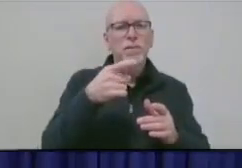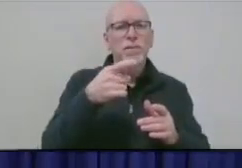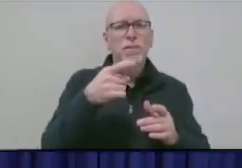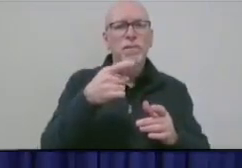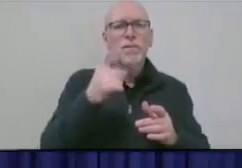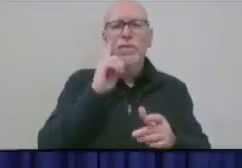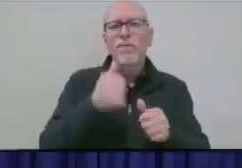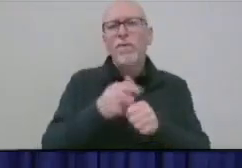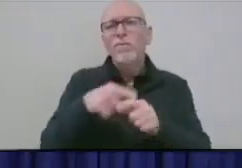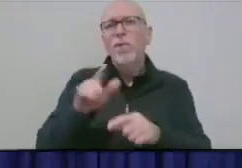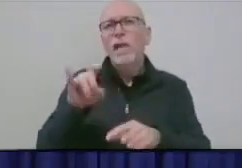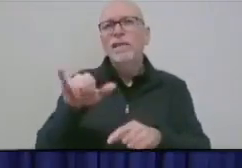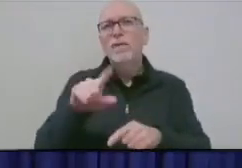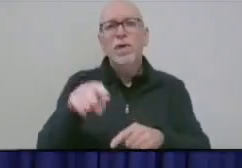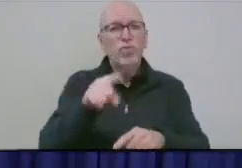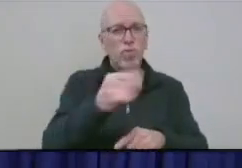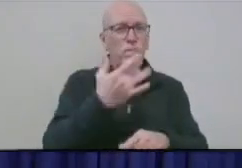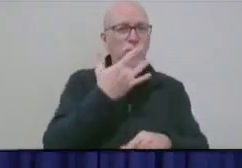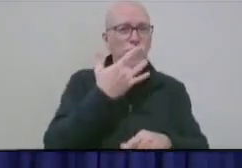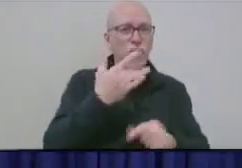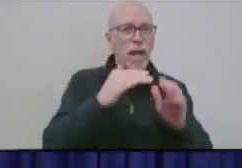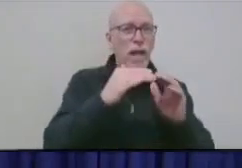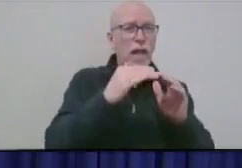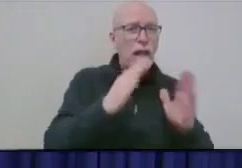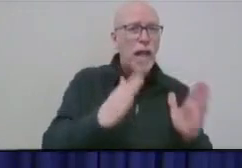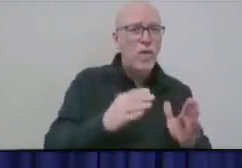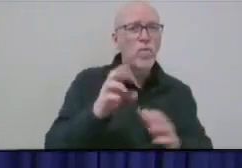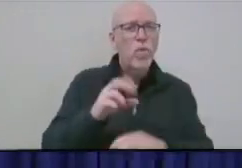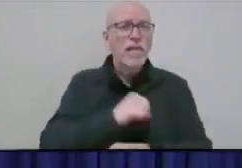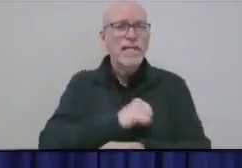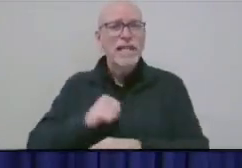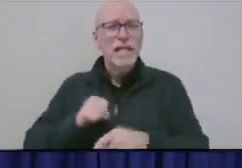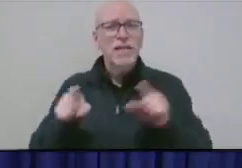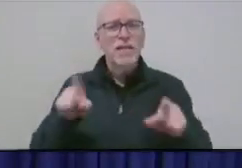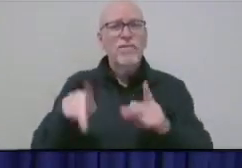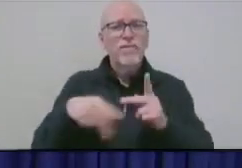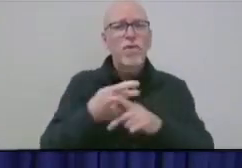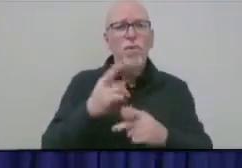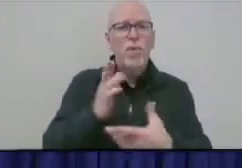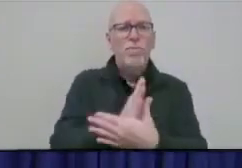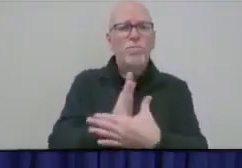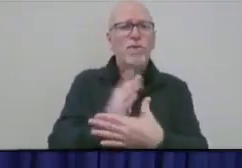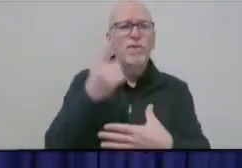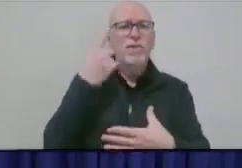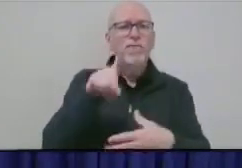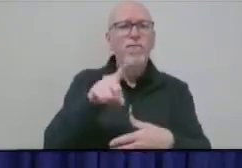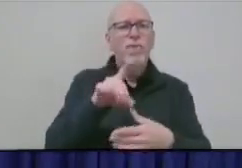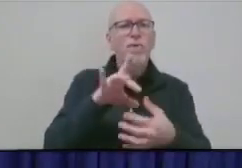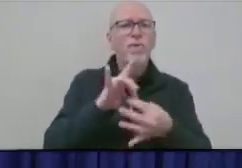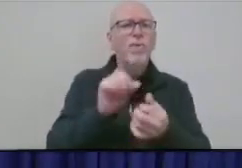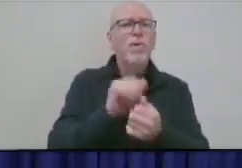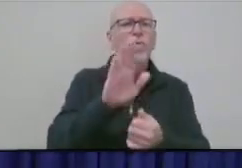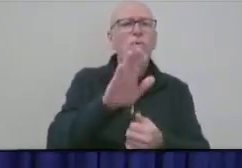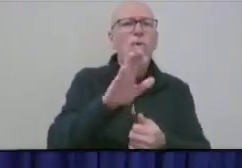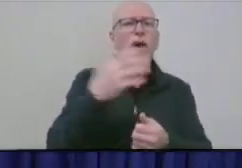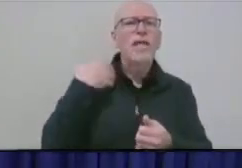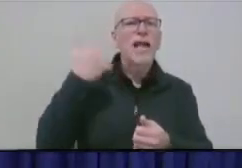question. Do you prefer the House version or the Senate version or somewhere in between with curbing your executive